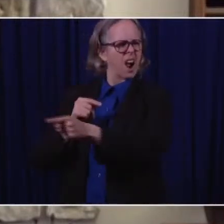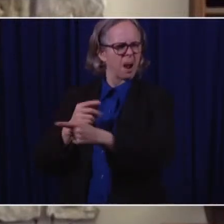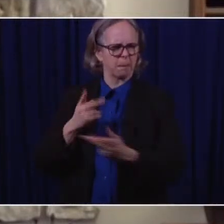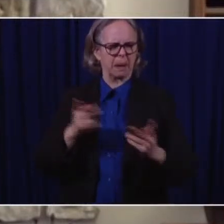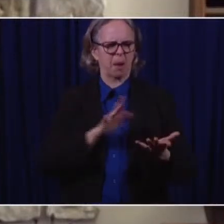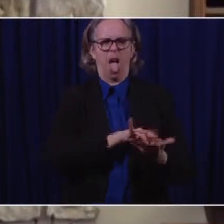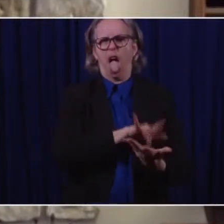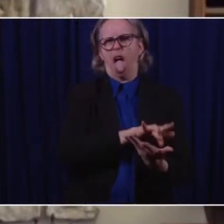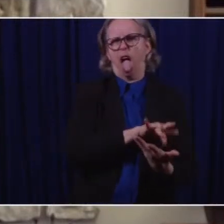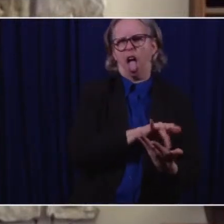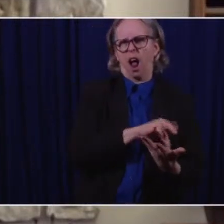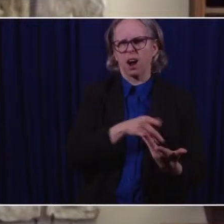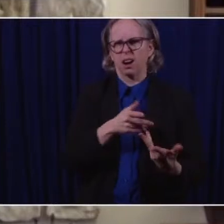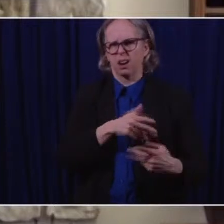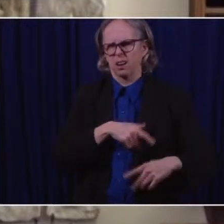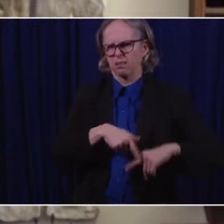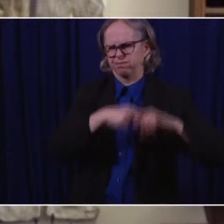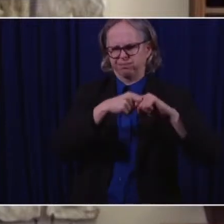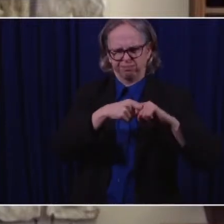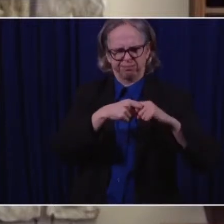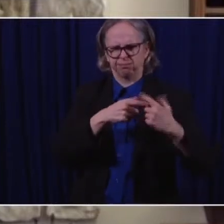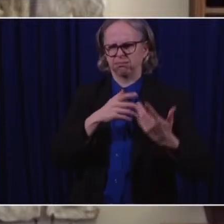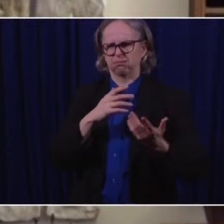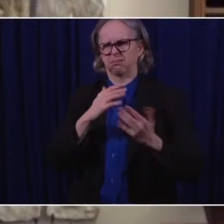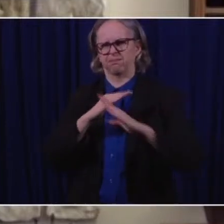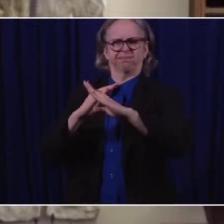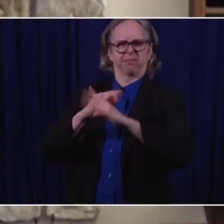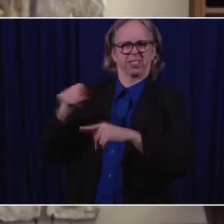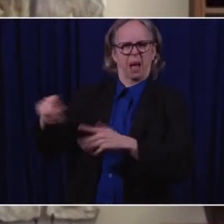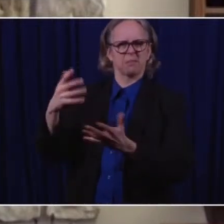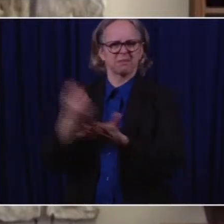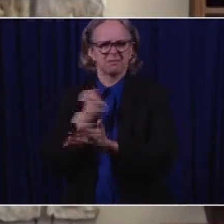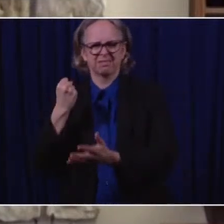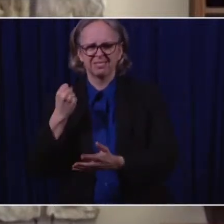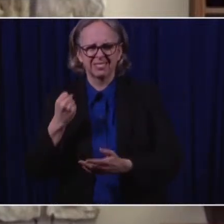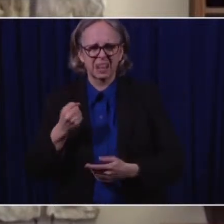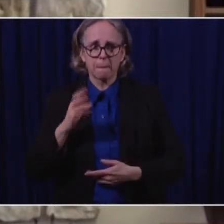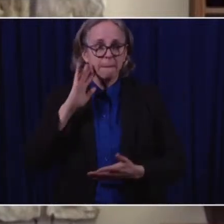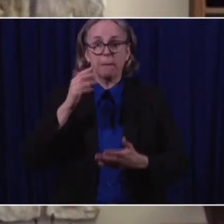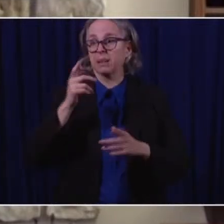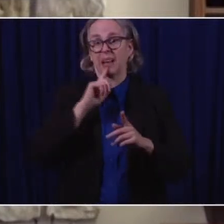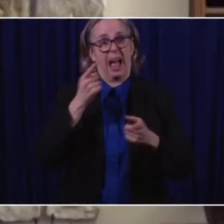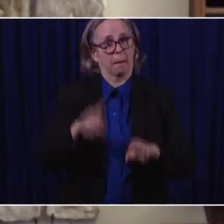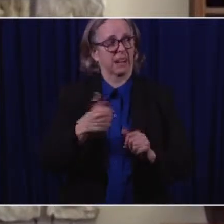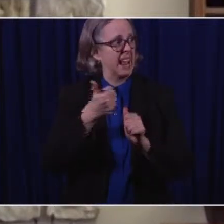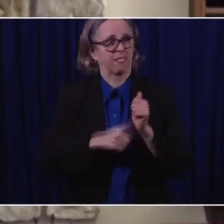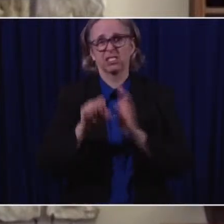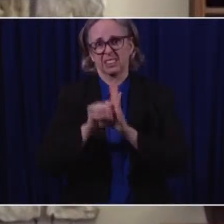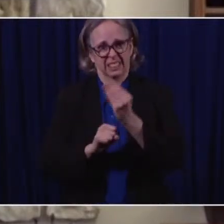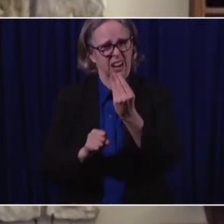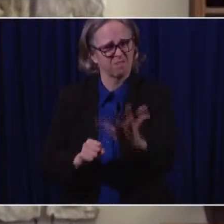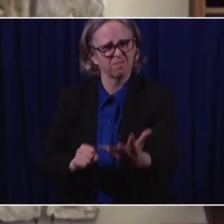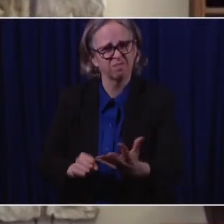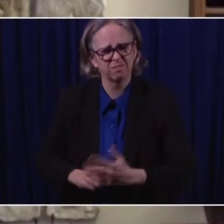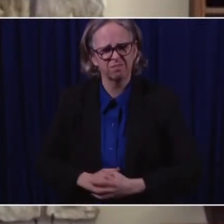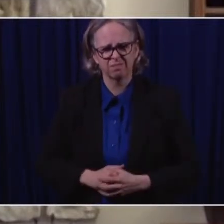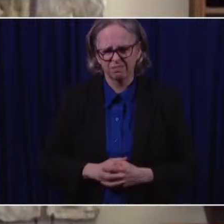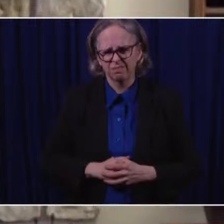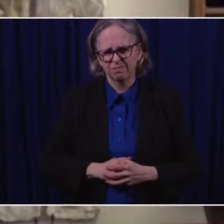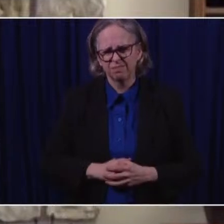unemployment compensation systems that each state has in administering these programs. Many of the claims of